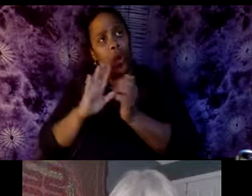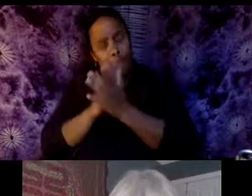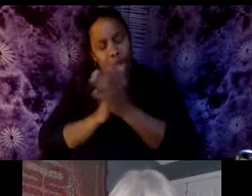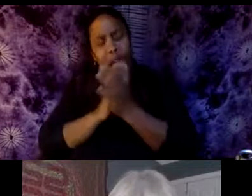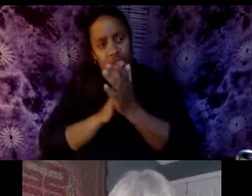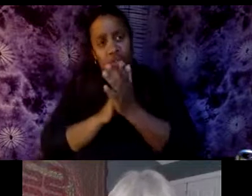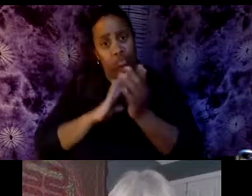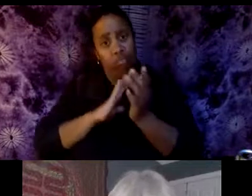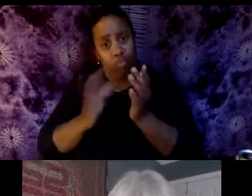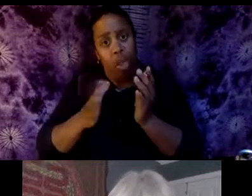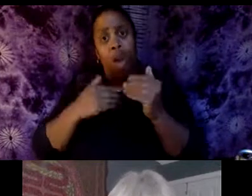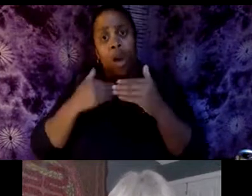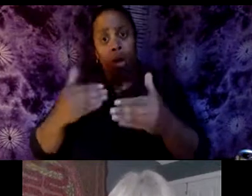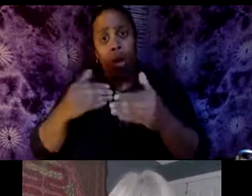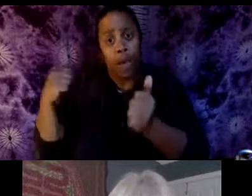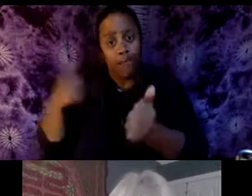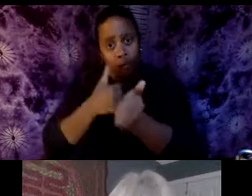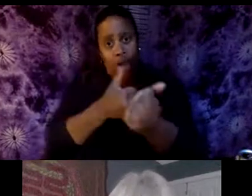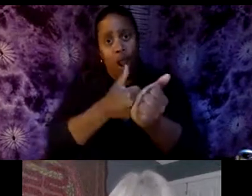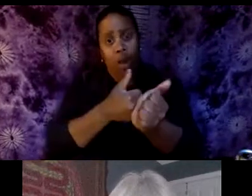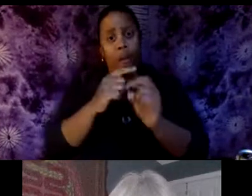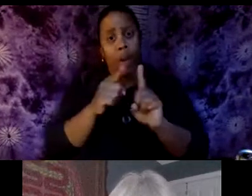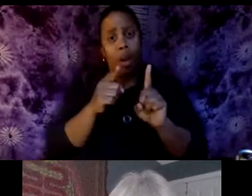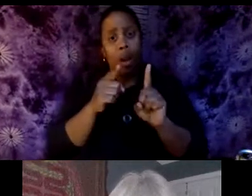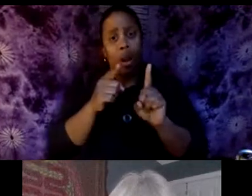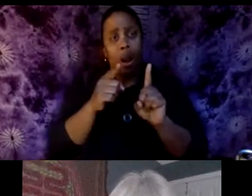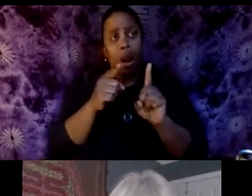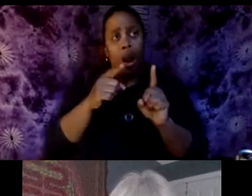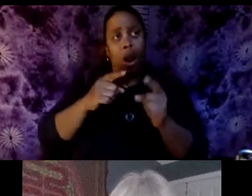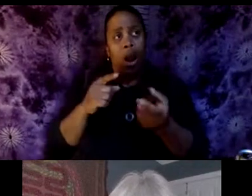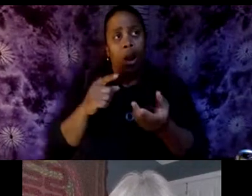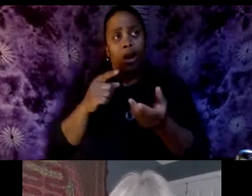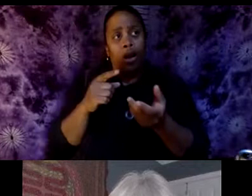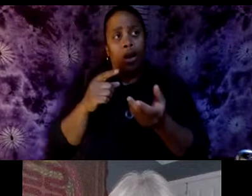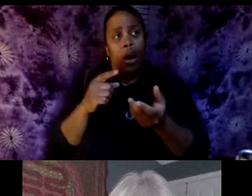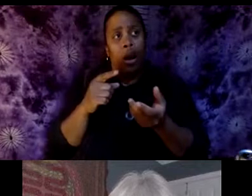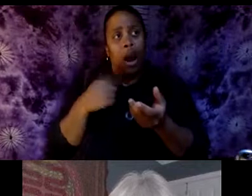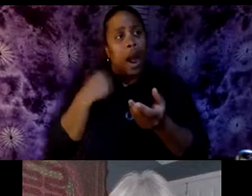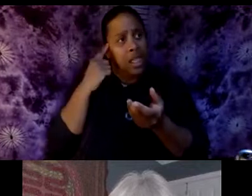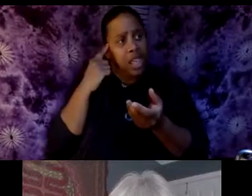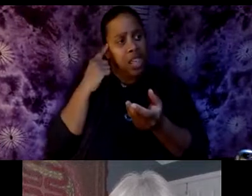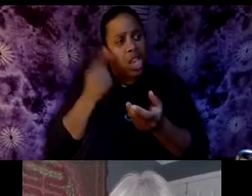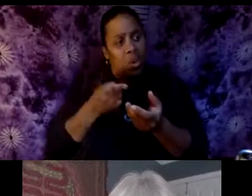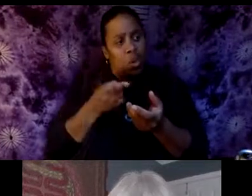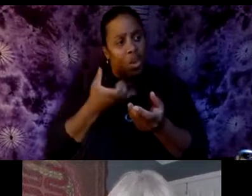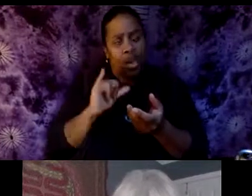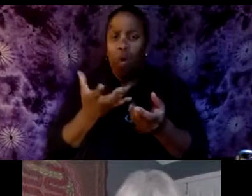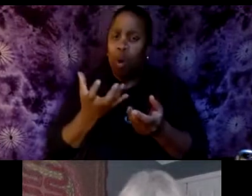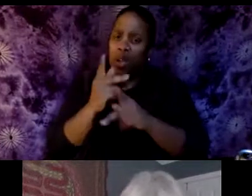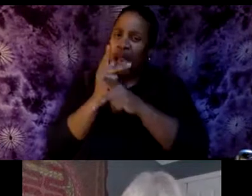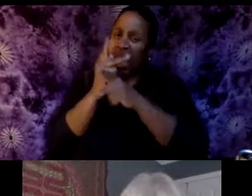follow. And I'm just concerned about that it might be an indication that somehow you're still wanting to caretake people. That